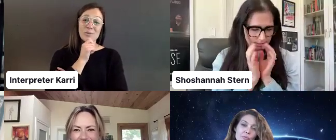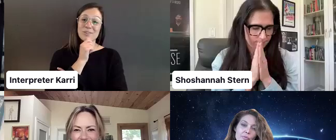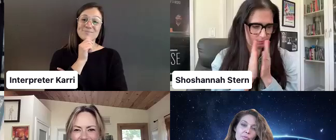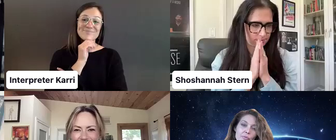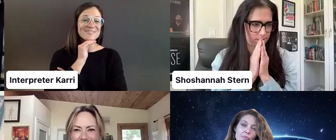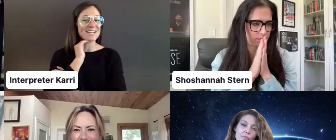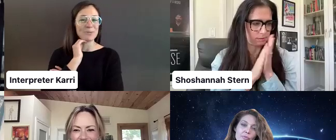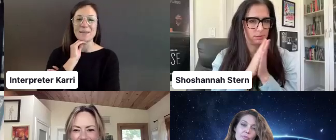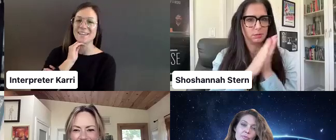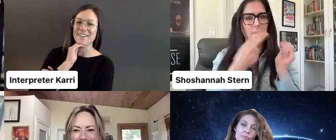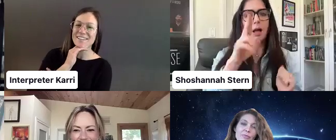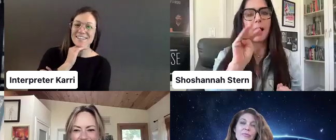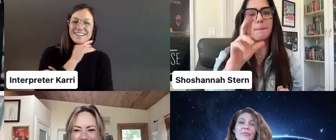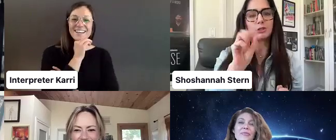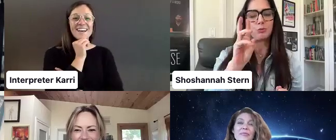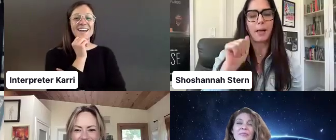a hard one.